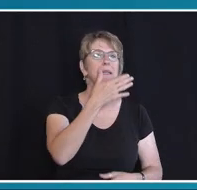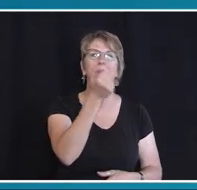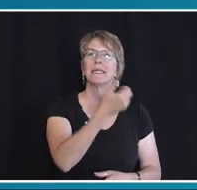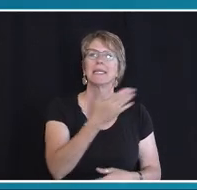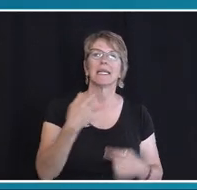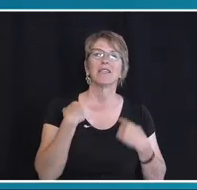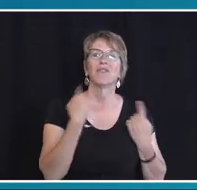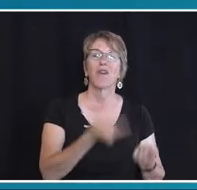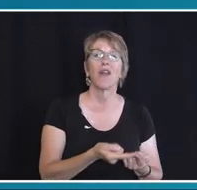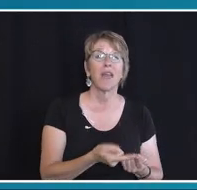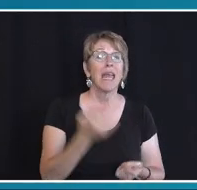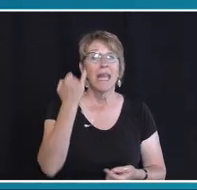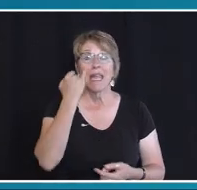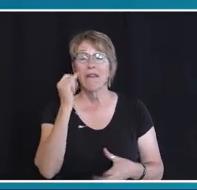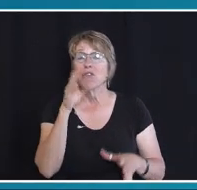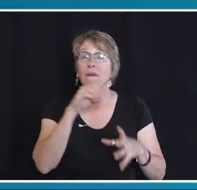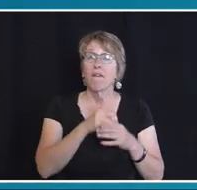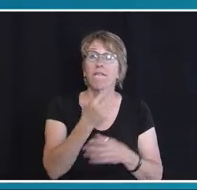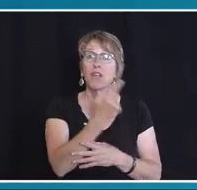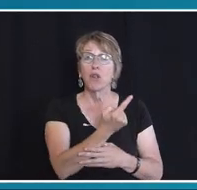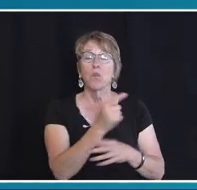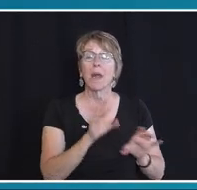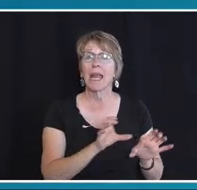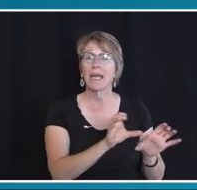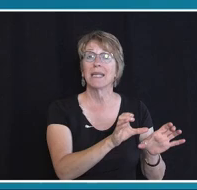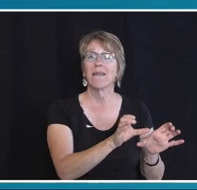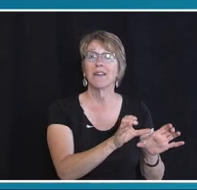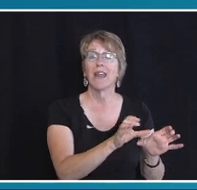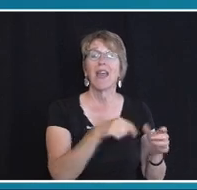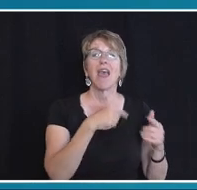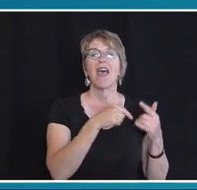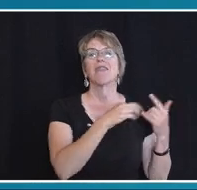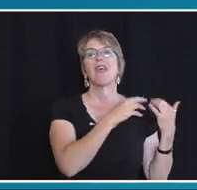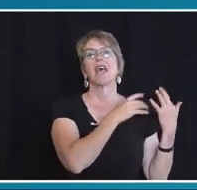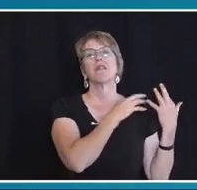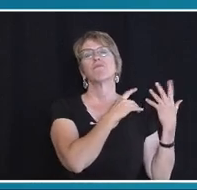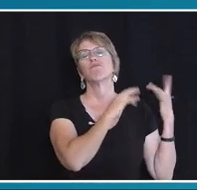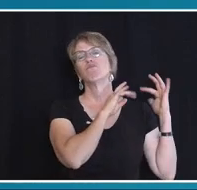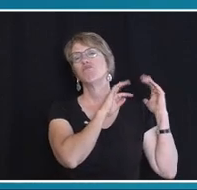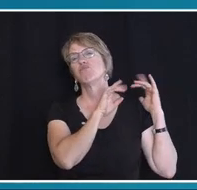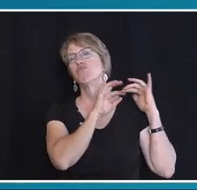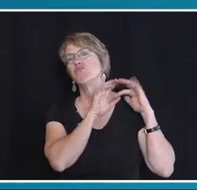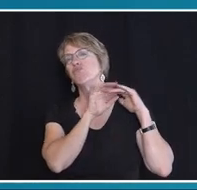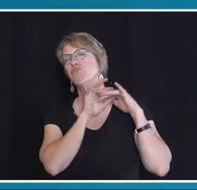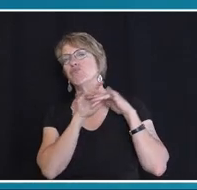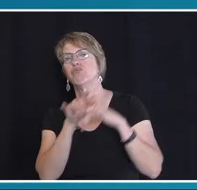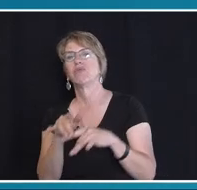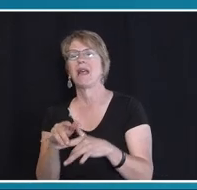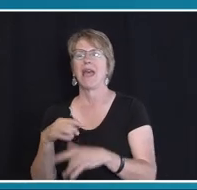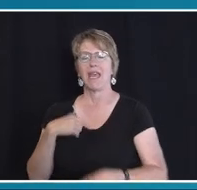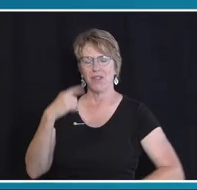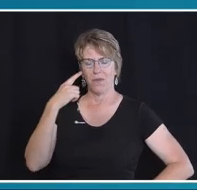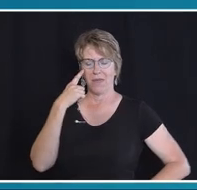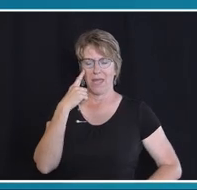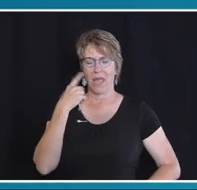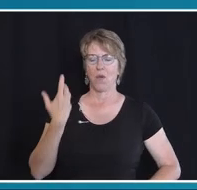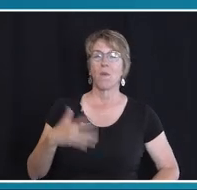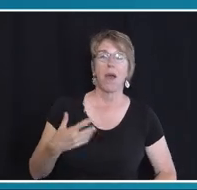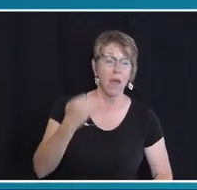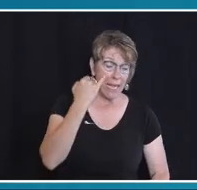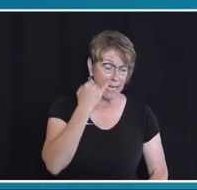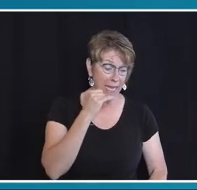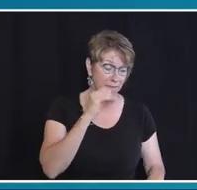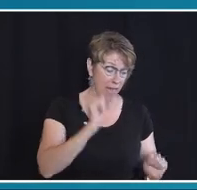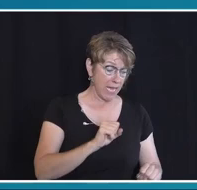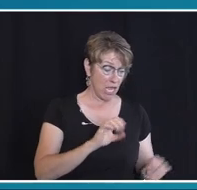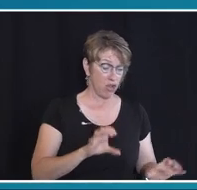And once you're involved in one of their activities, it snowballs and you think to yourself, wow, if I can do this, I